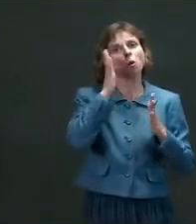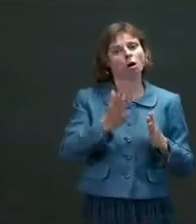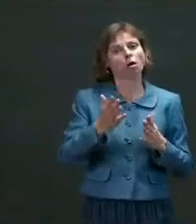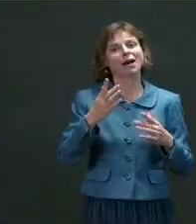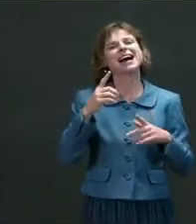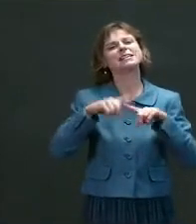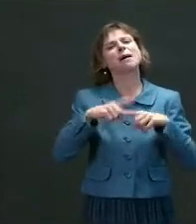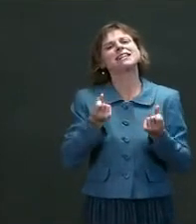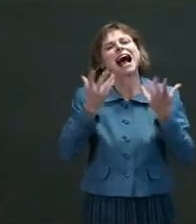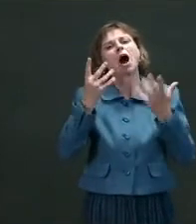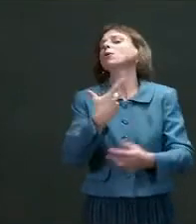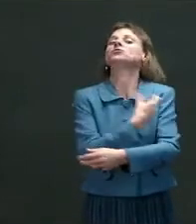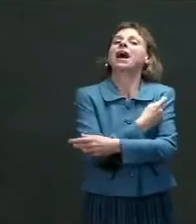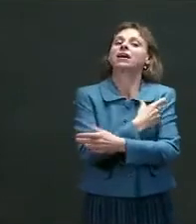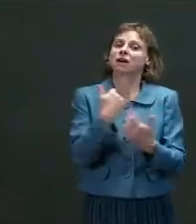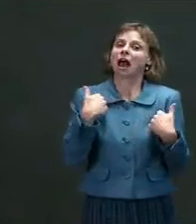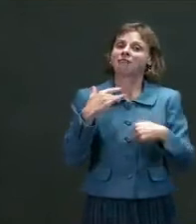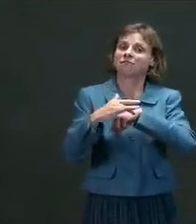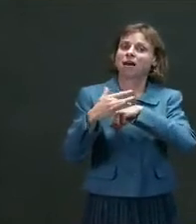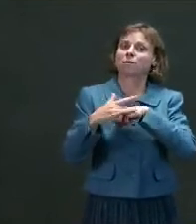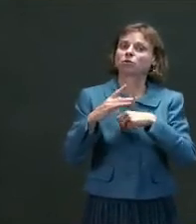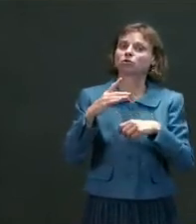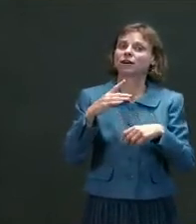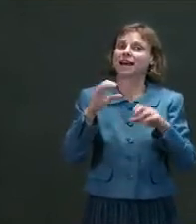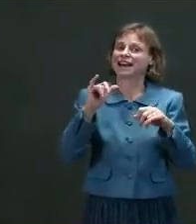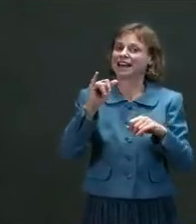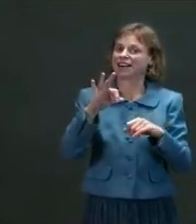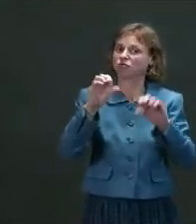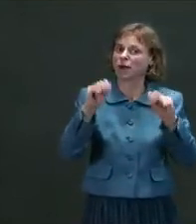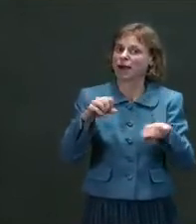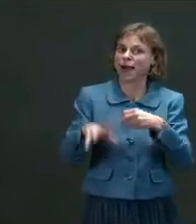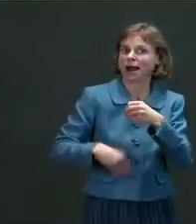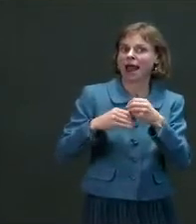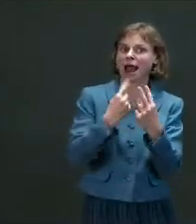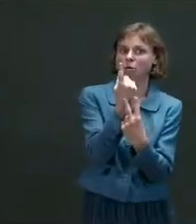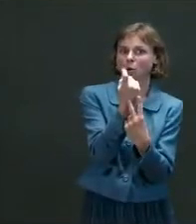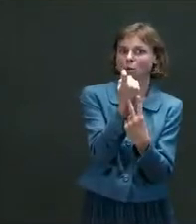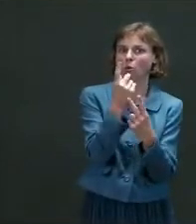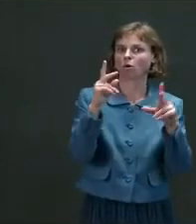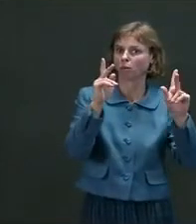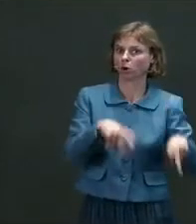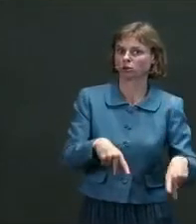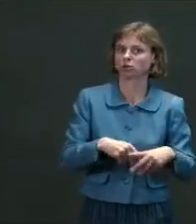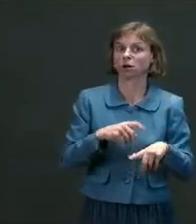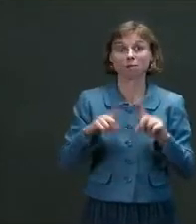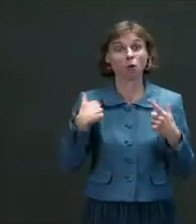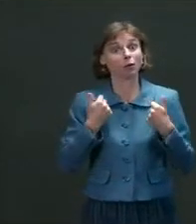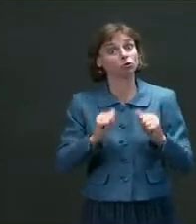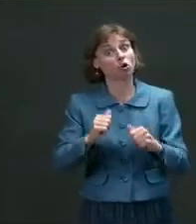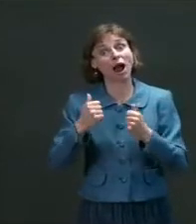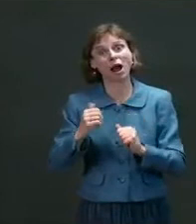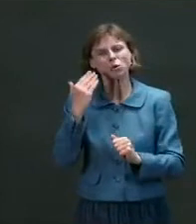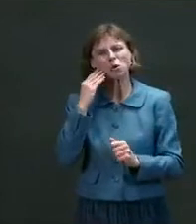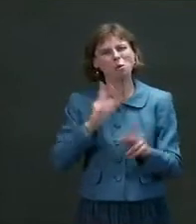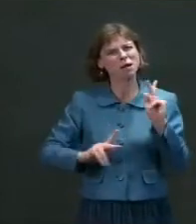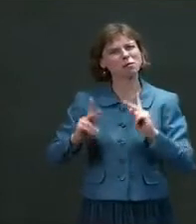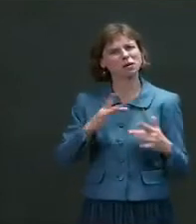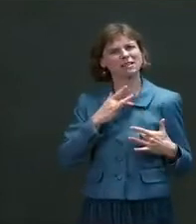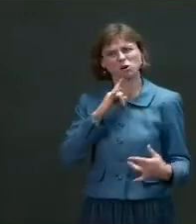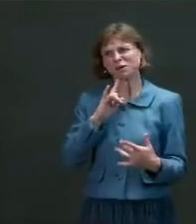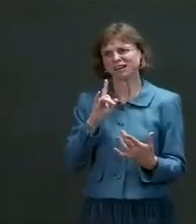at the site to be able to register that additional person. But we really try. We know that people are in constant contact with family members